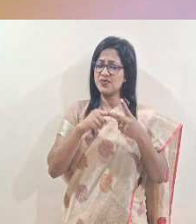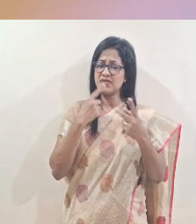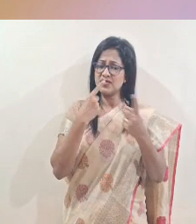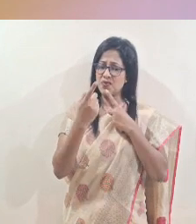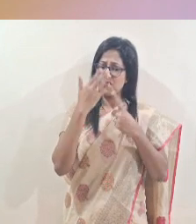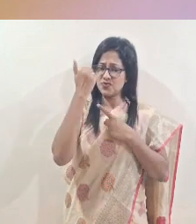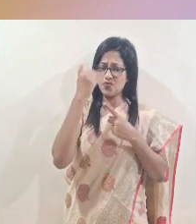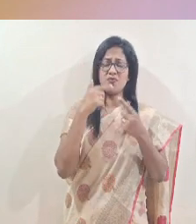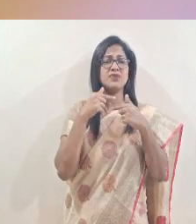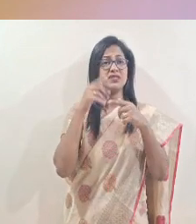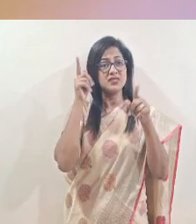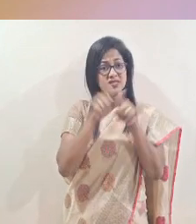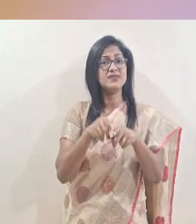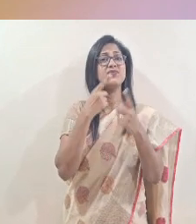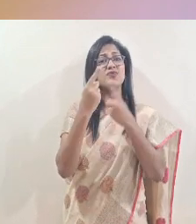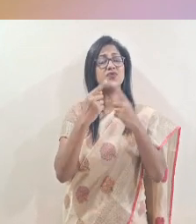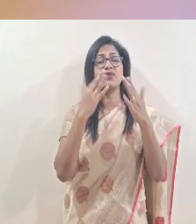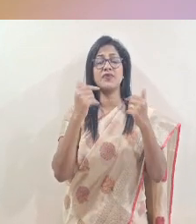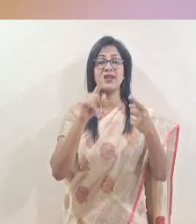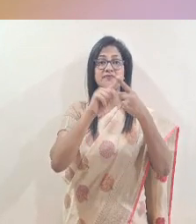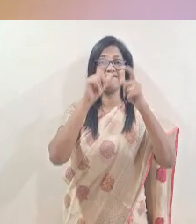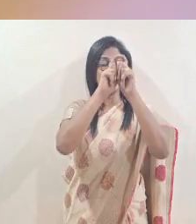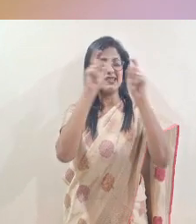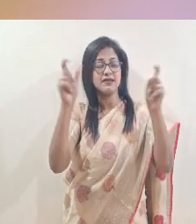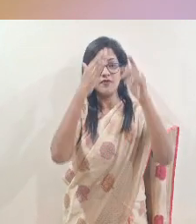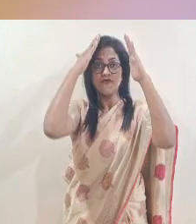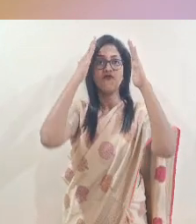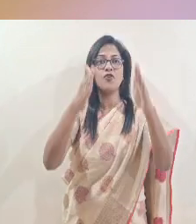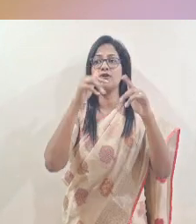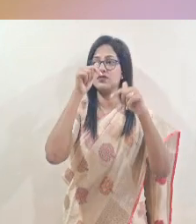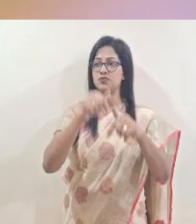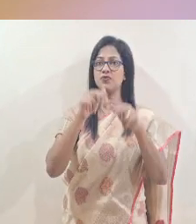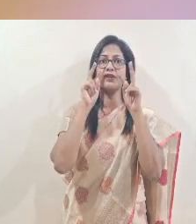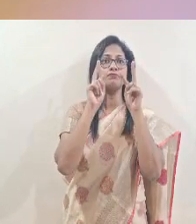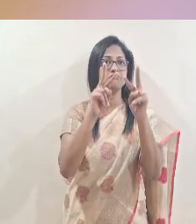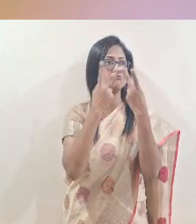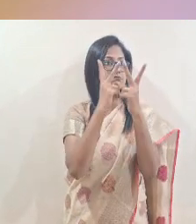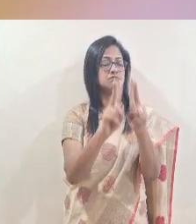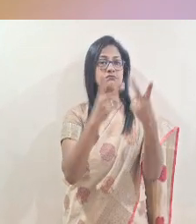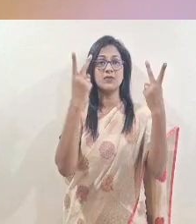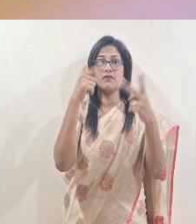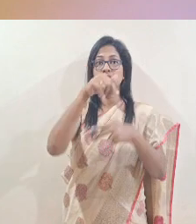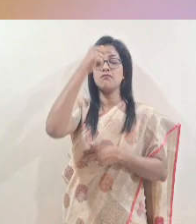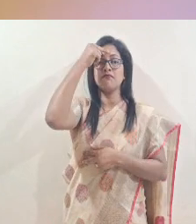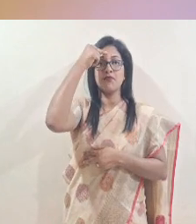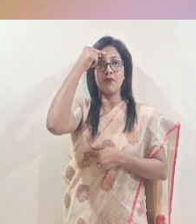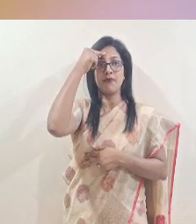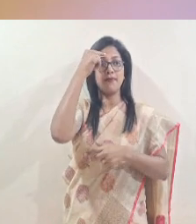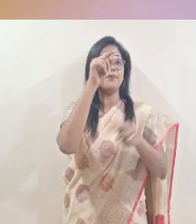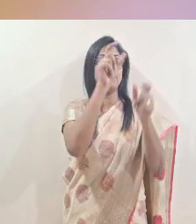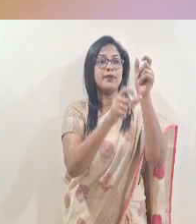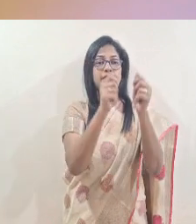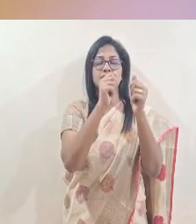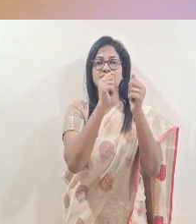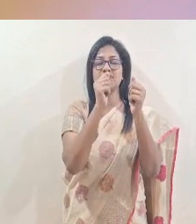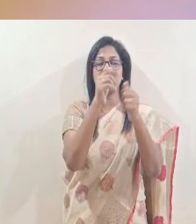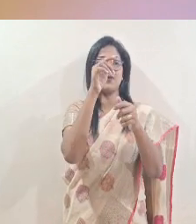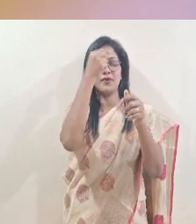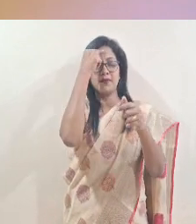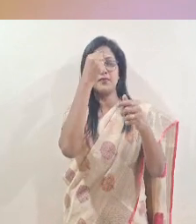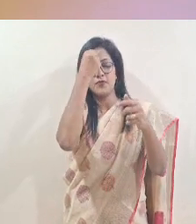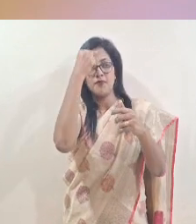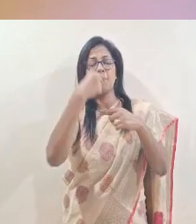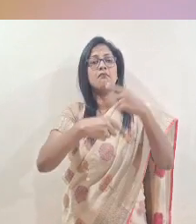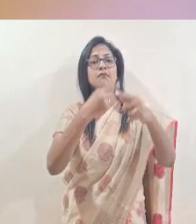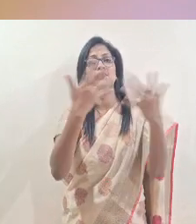it? So the first clear focus is it appears pretty trivial. What are the issues that people face? And